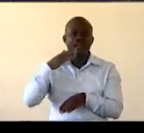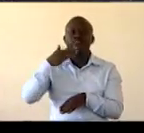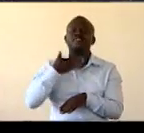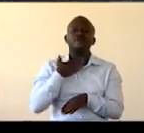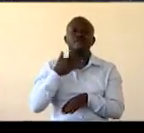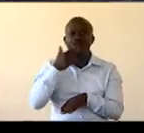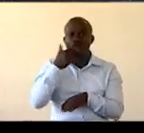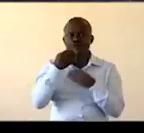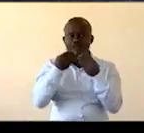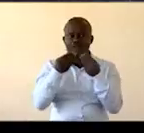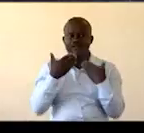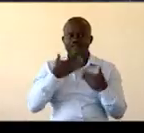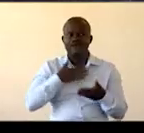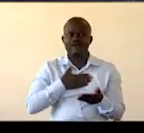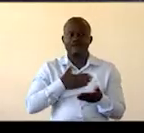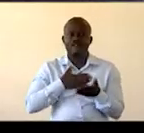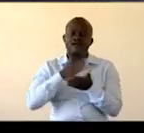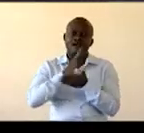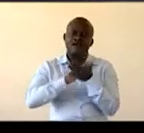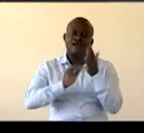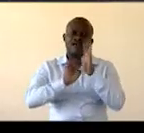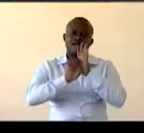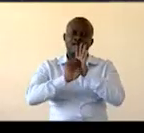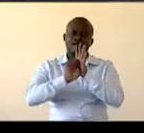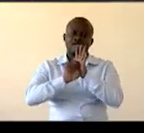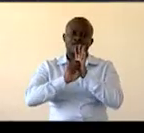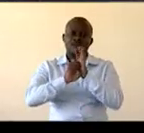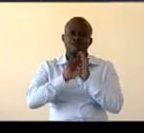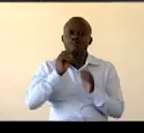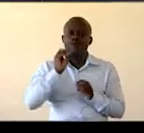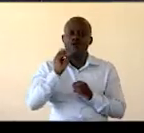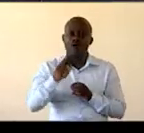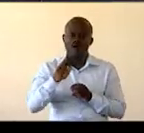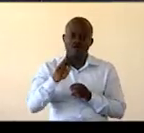you to give me an example of